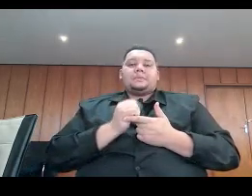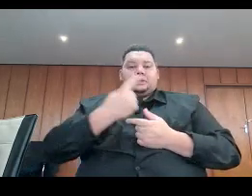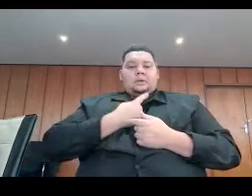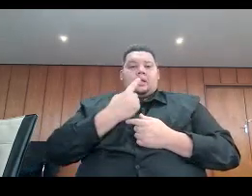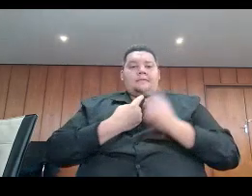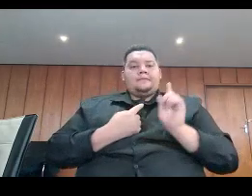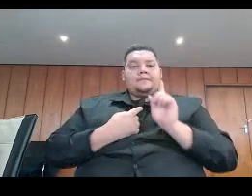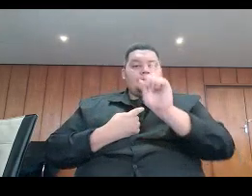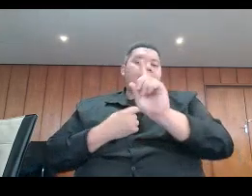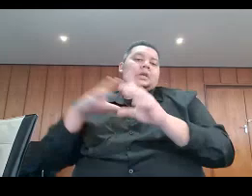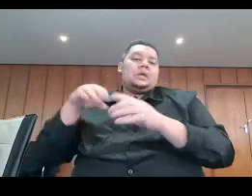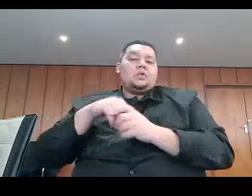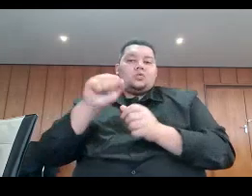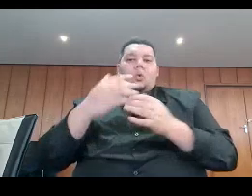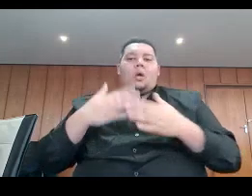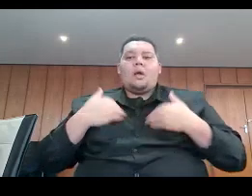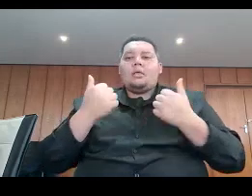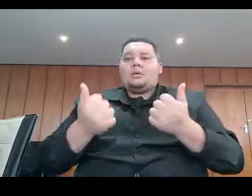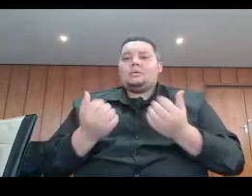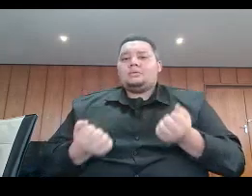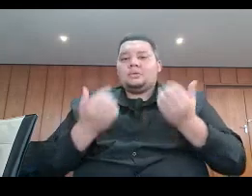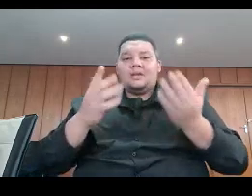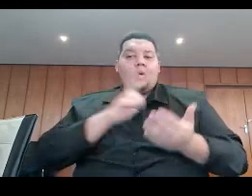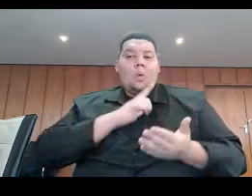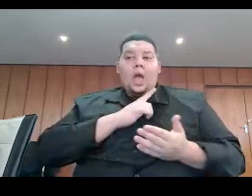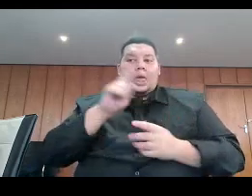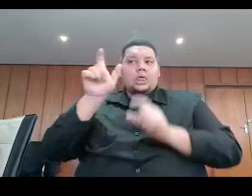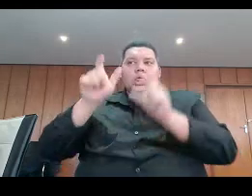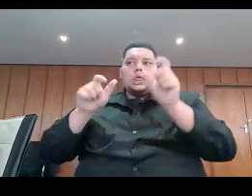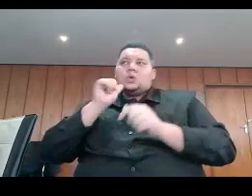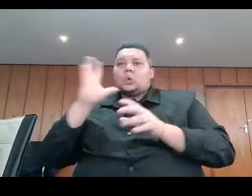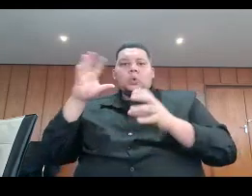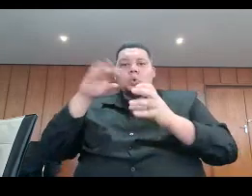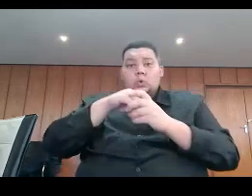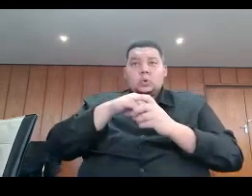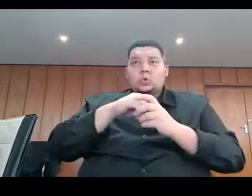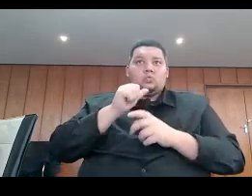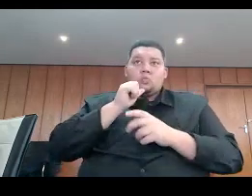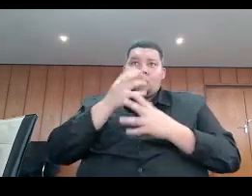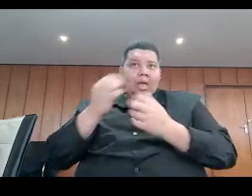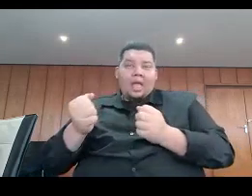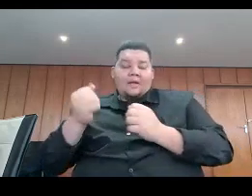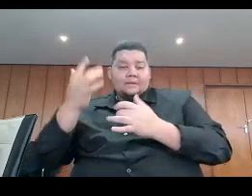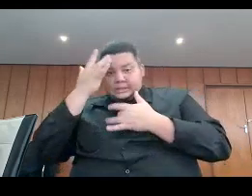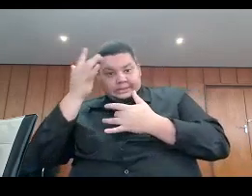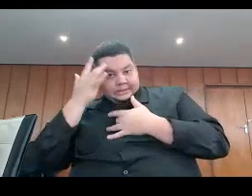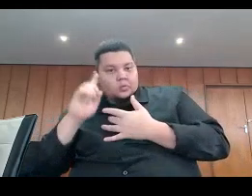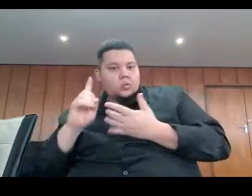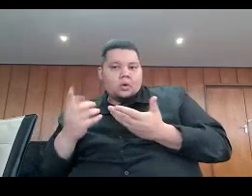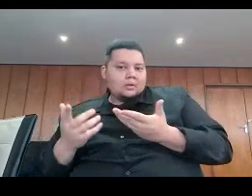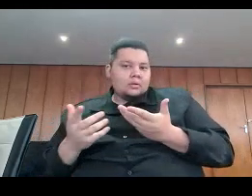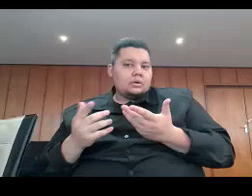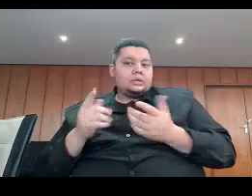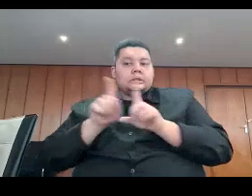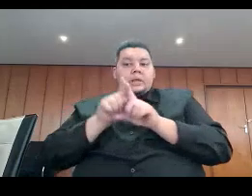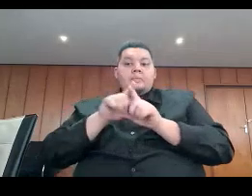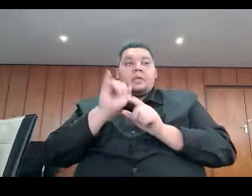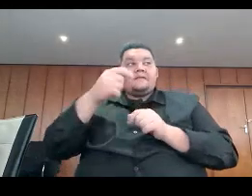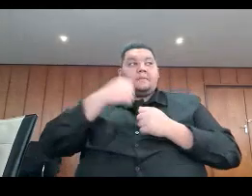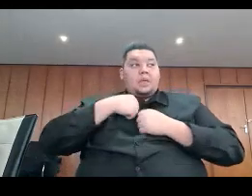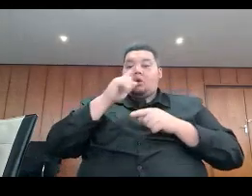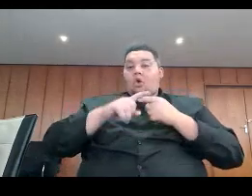present at your healthcare services? Why don't you see them there? Why don't they come there? Don't they have the disease? Oh, and if you cannot